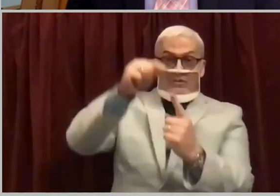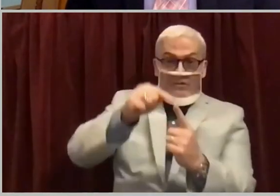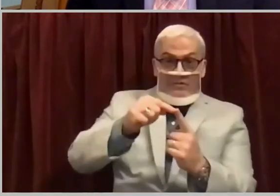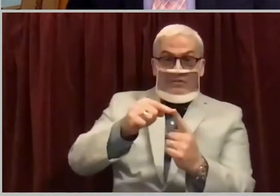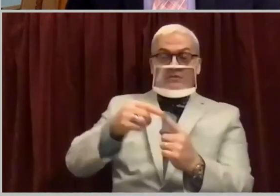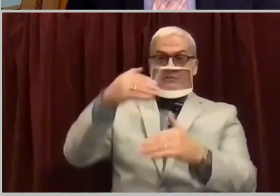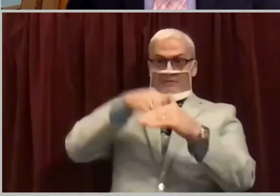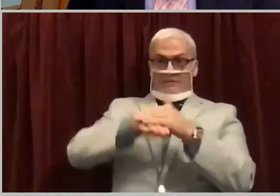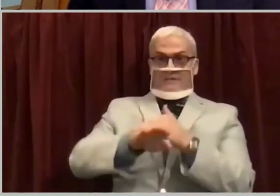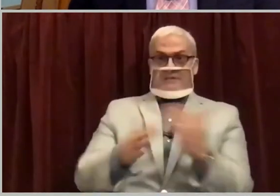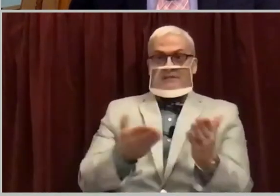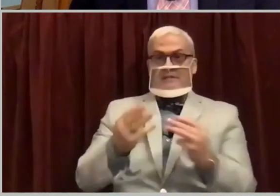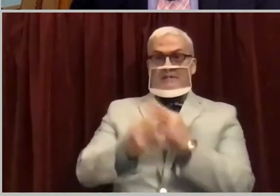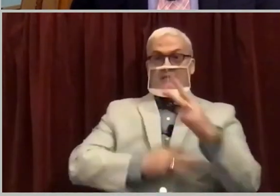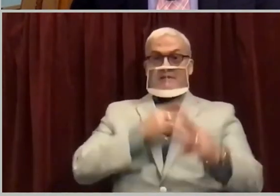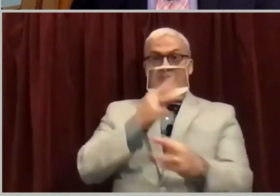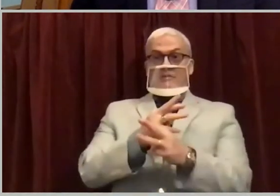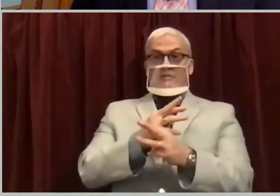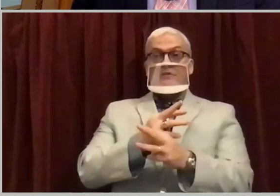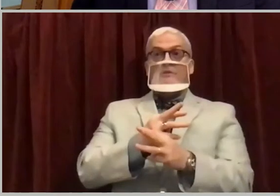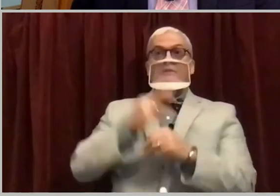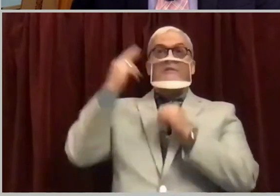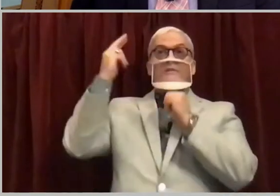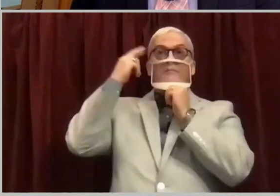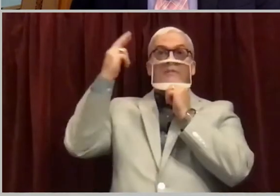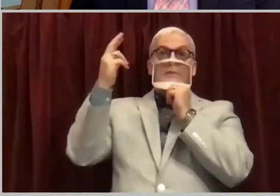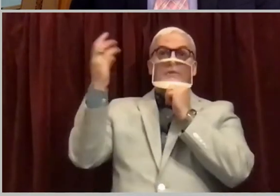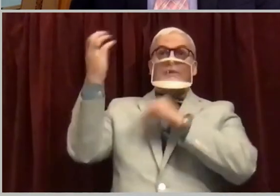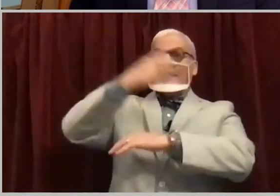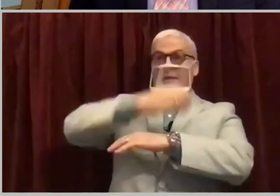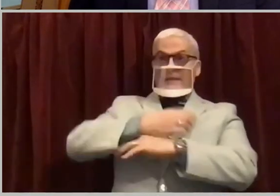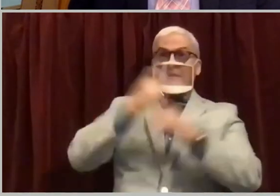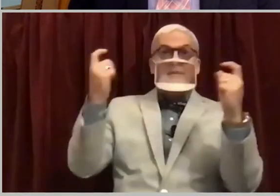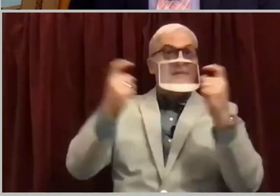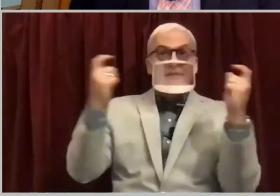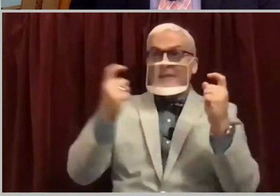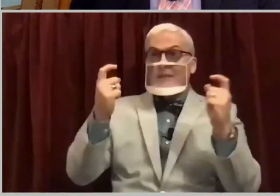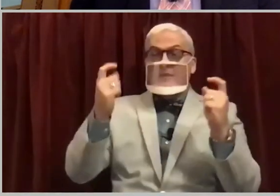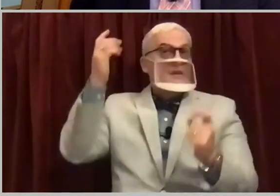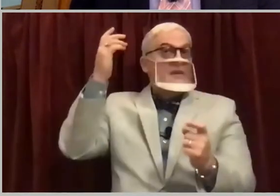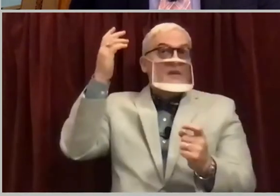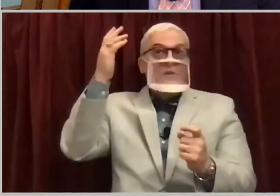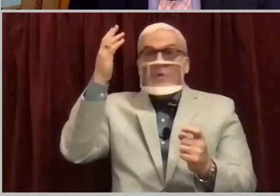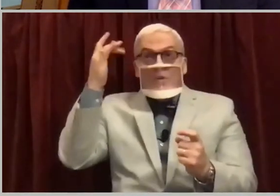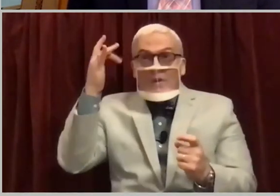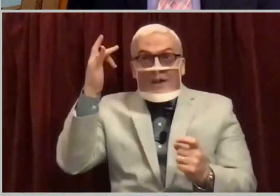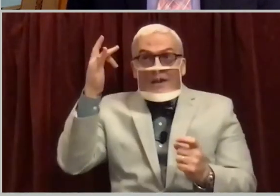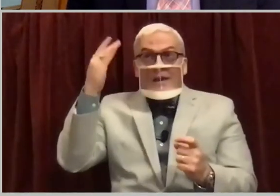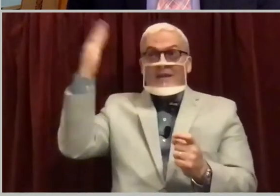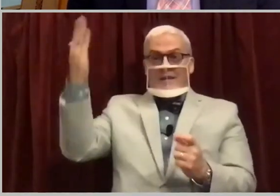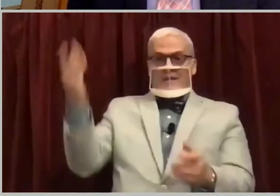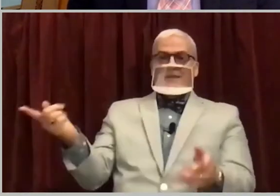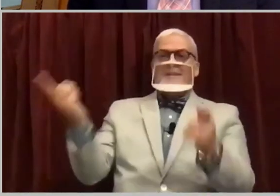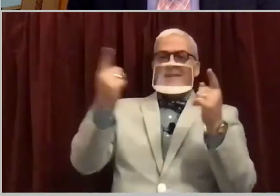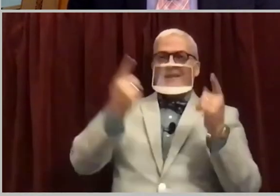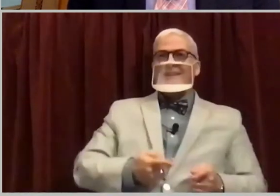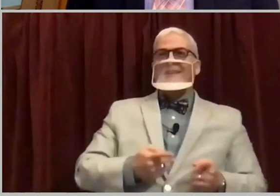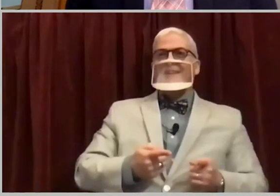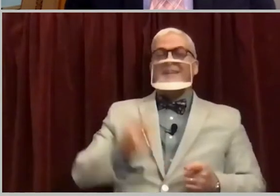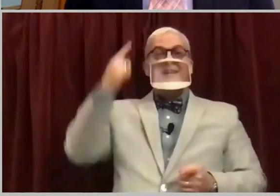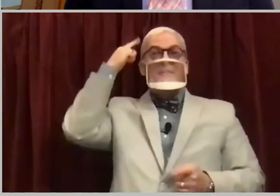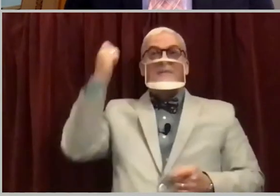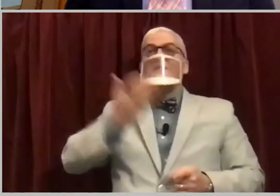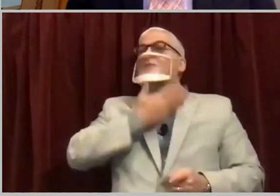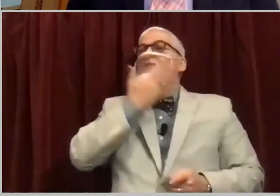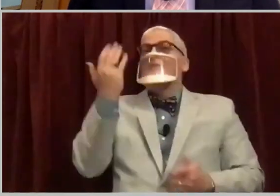the importance of Christmas is not so much that Jesus came, but why he came. See, there was no salvation in